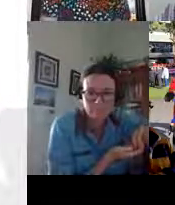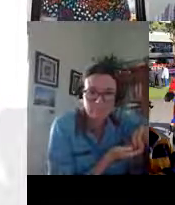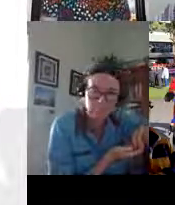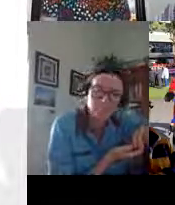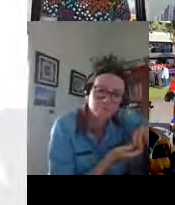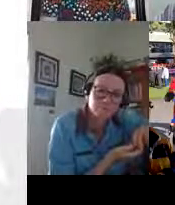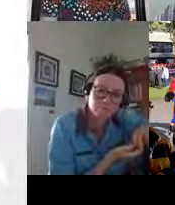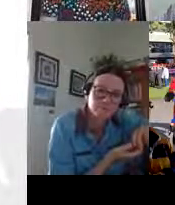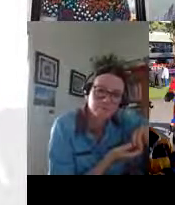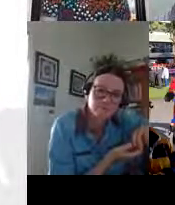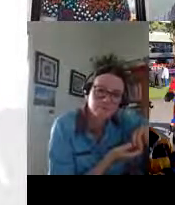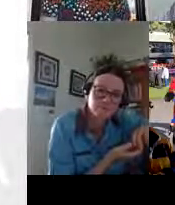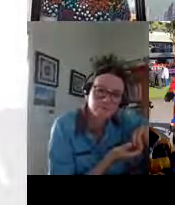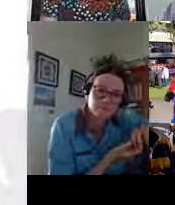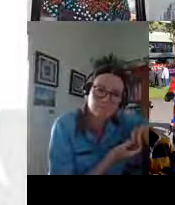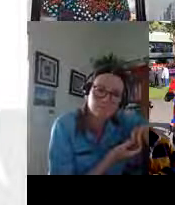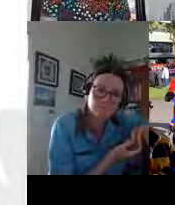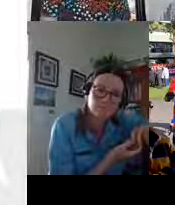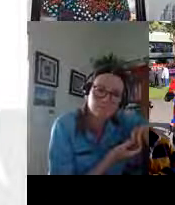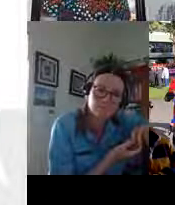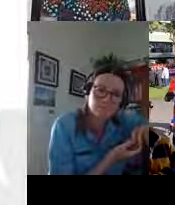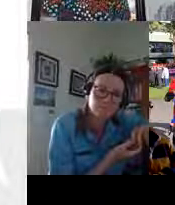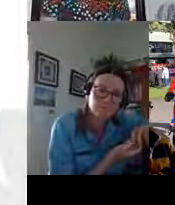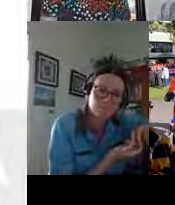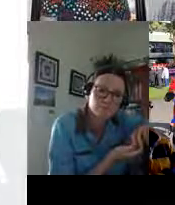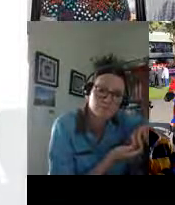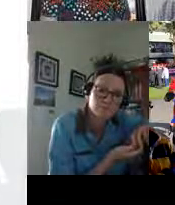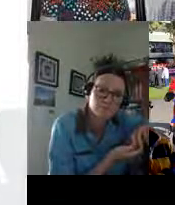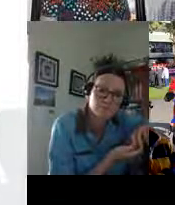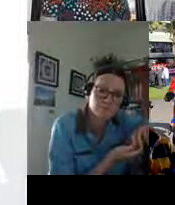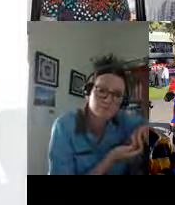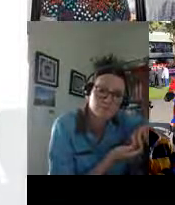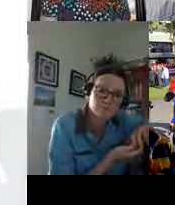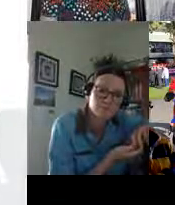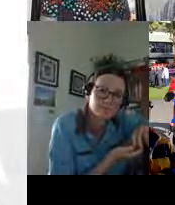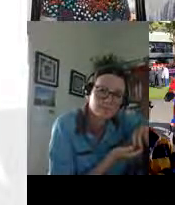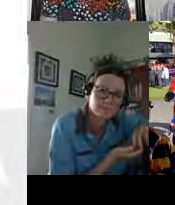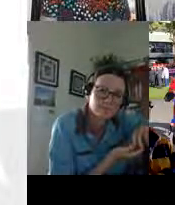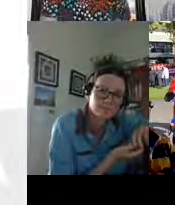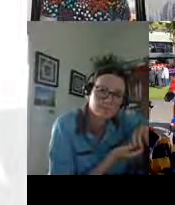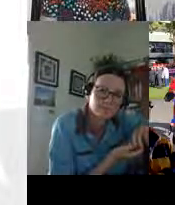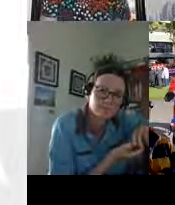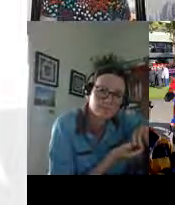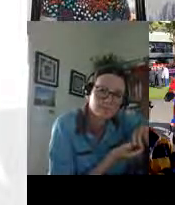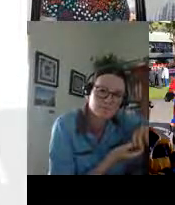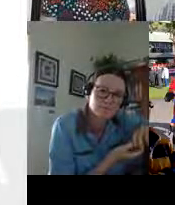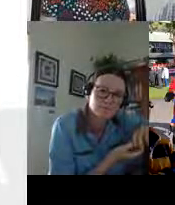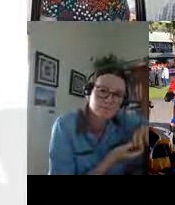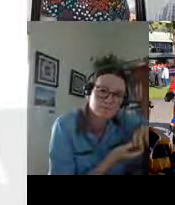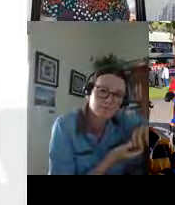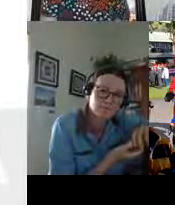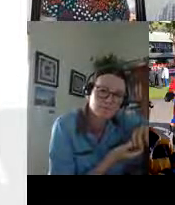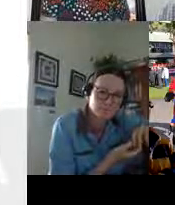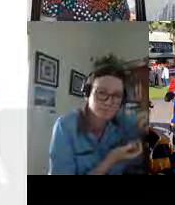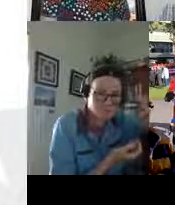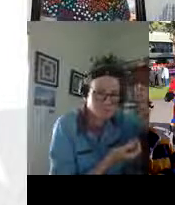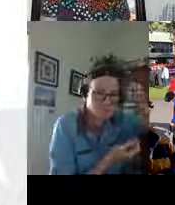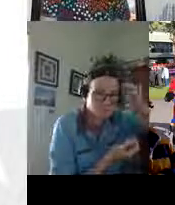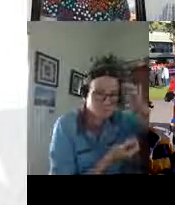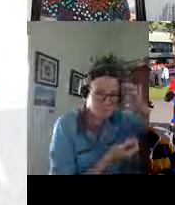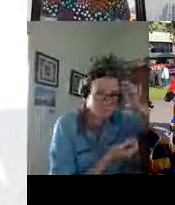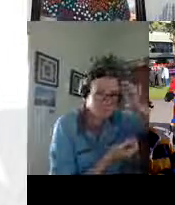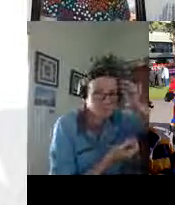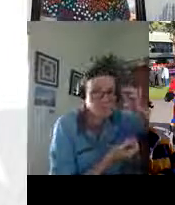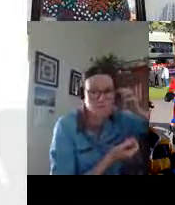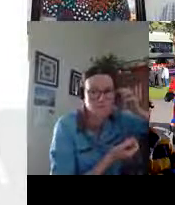what we're doing. And then we would bring back in the 119 kilowatts, and that spare power that we were looking at before we